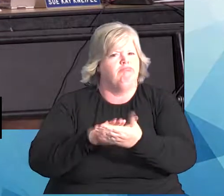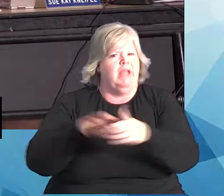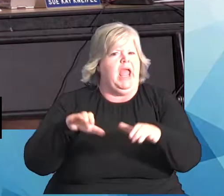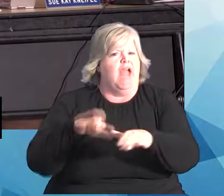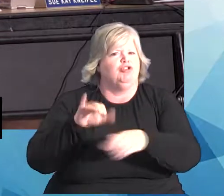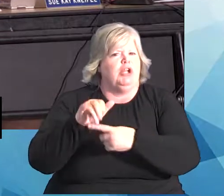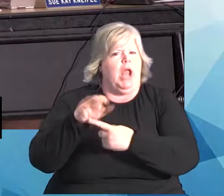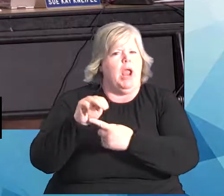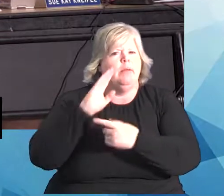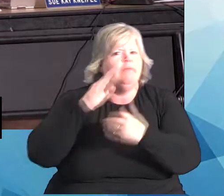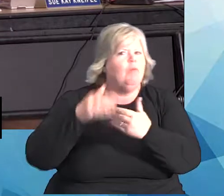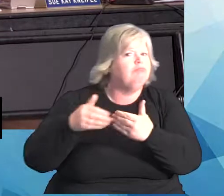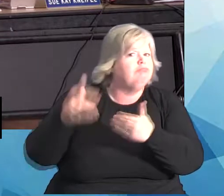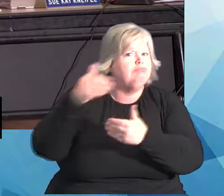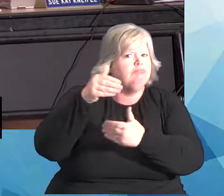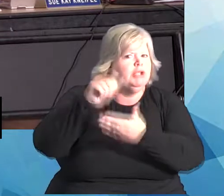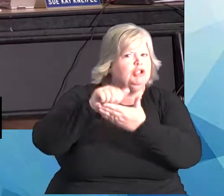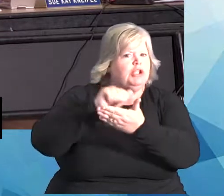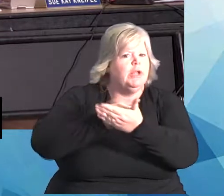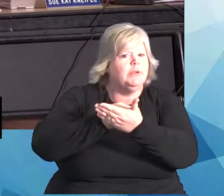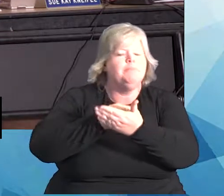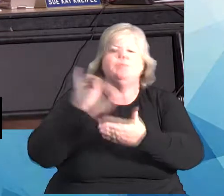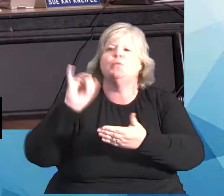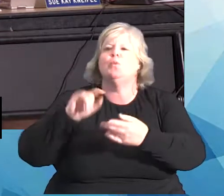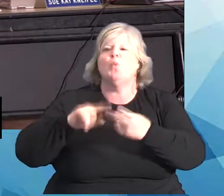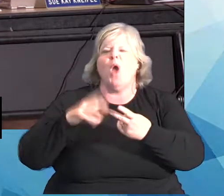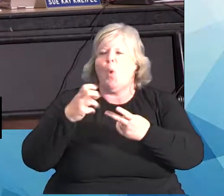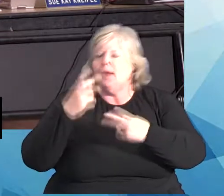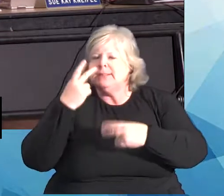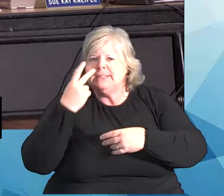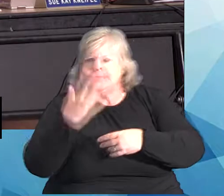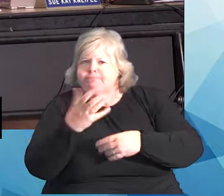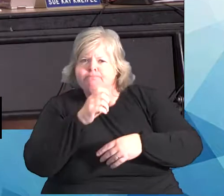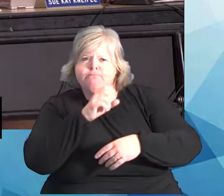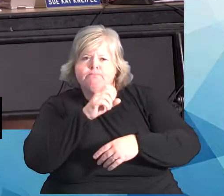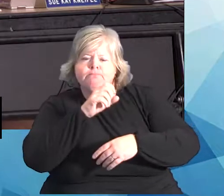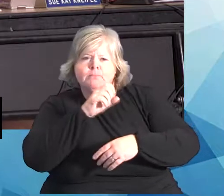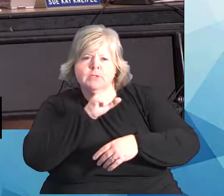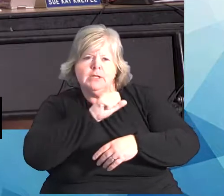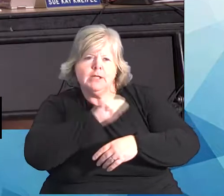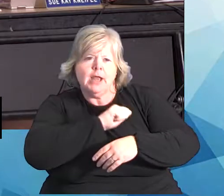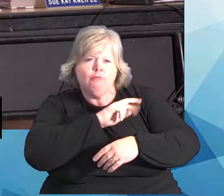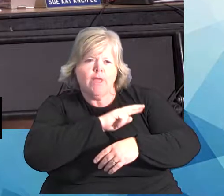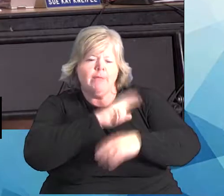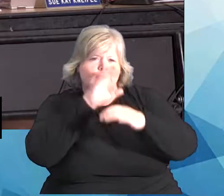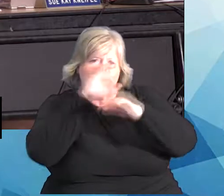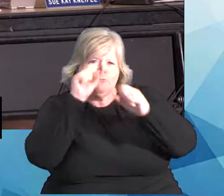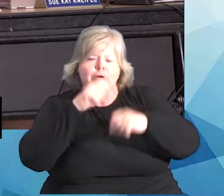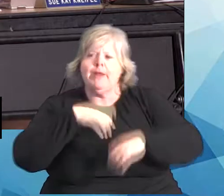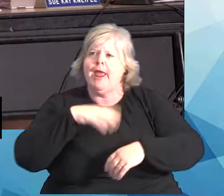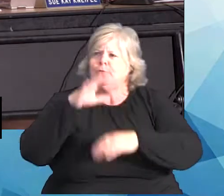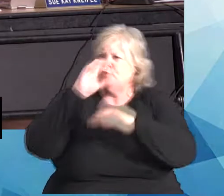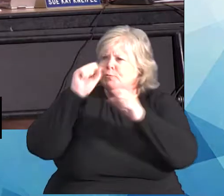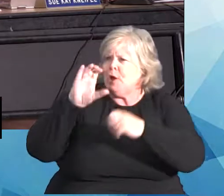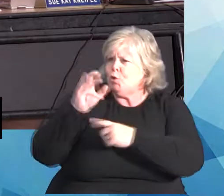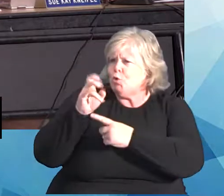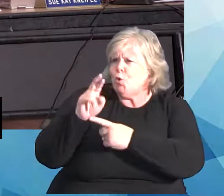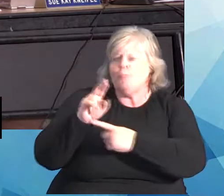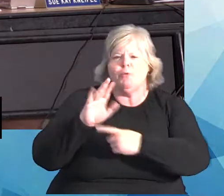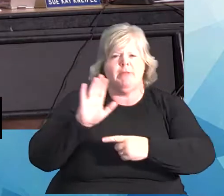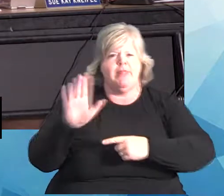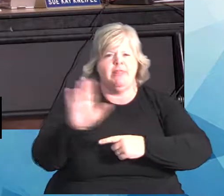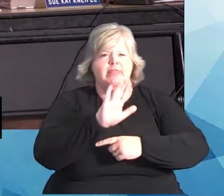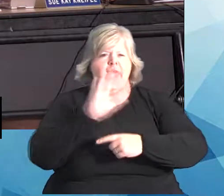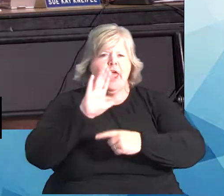future agenda. I would like to see what Superintendent Reichman and Assistant Superintendent Cooper have as far as